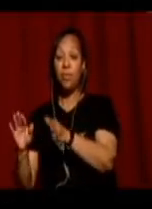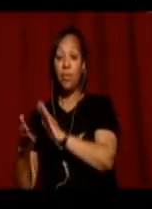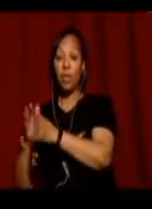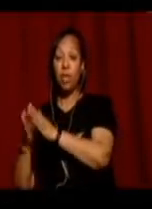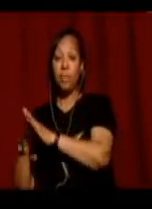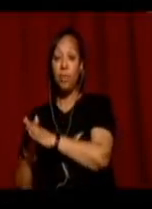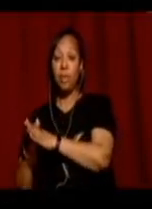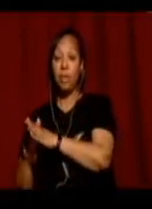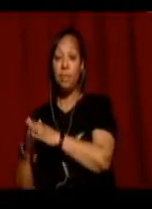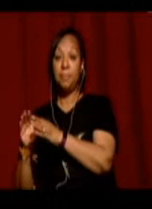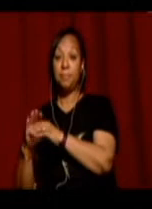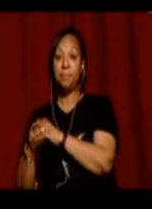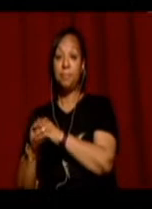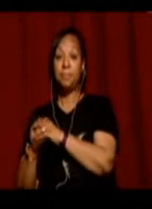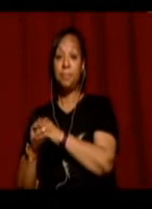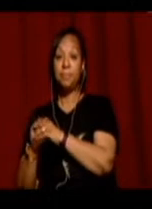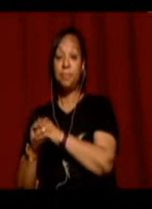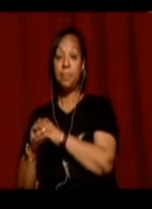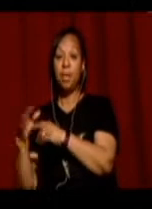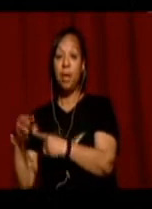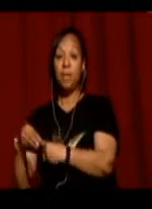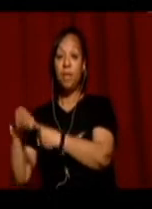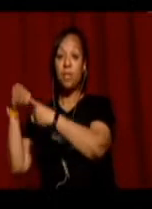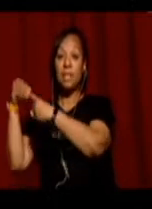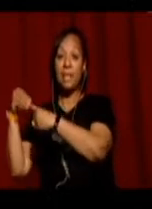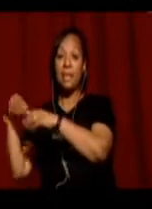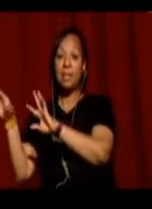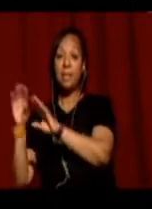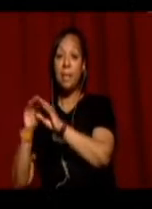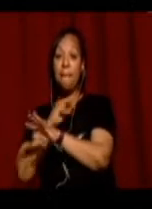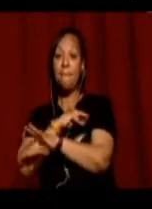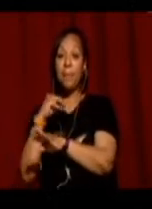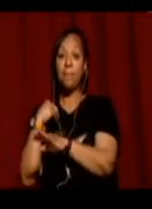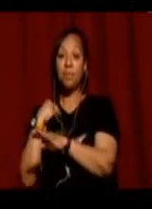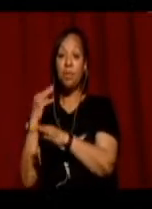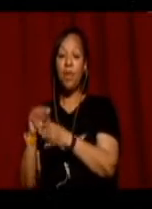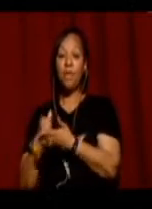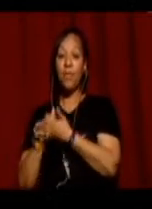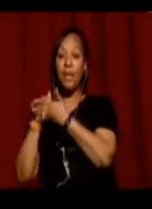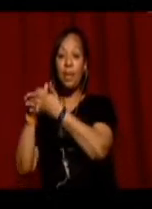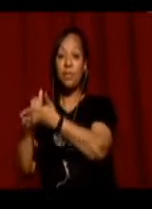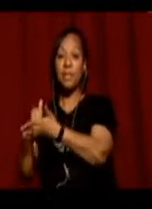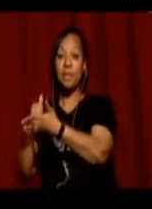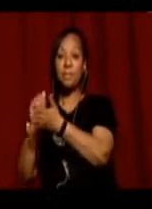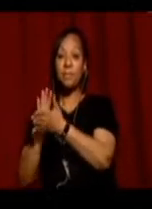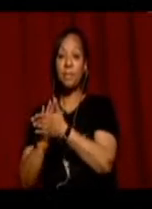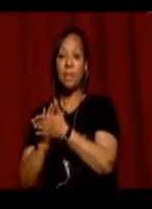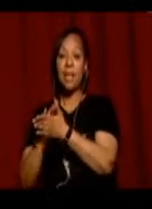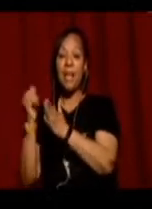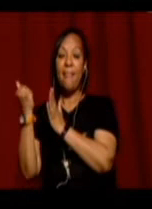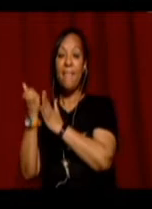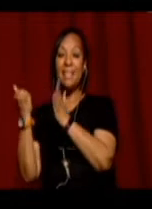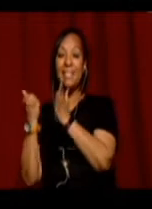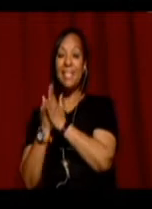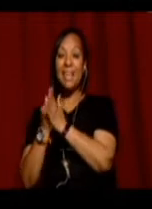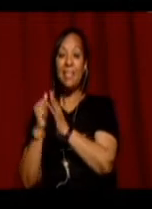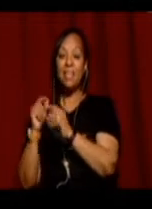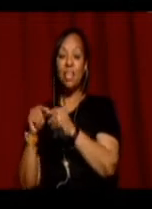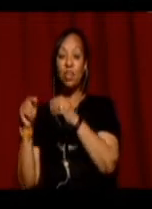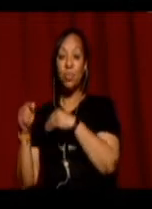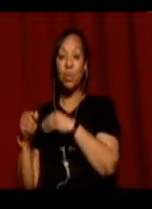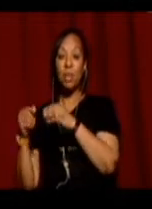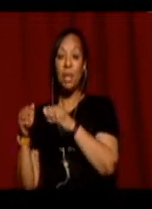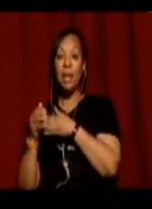of select numbers of our health centers, but the state is the one that is really